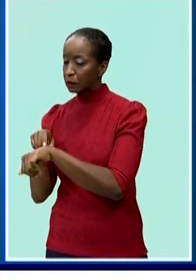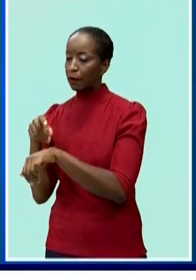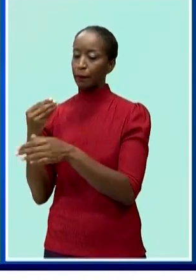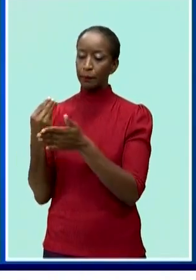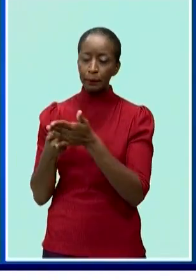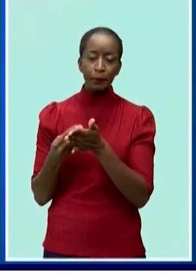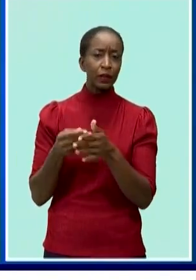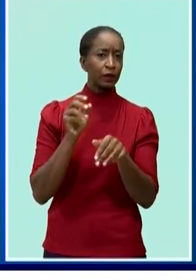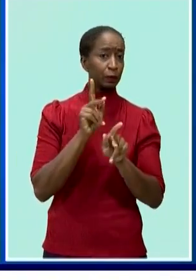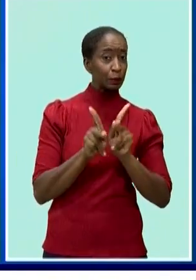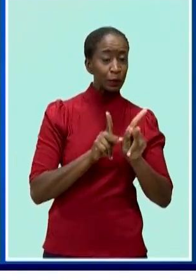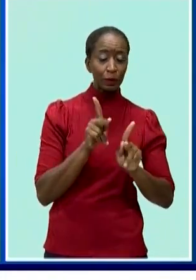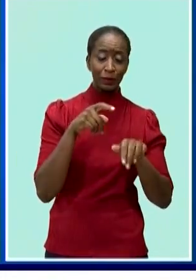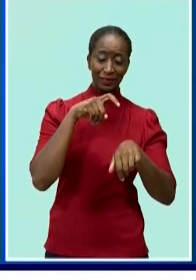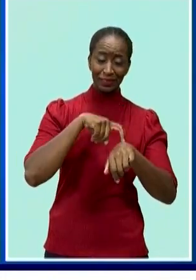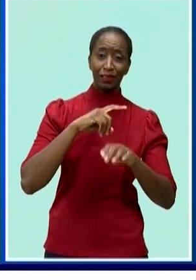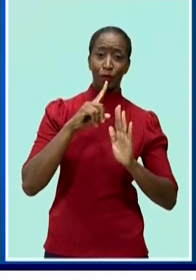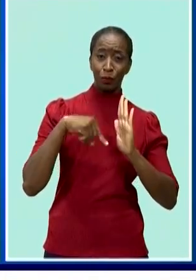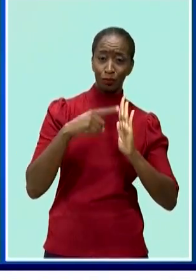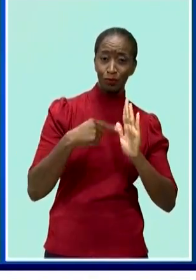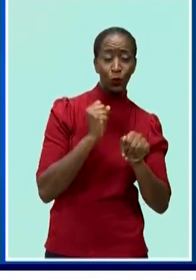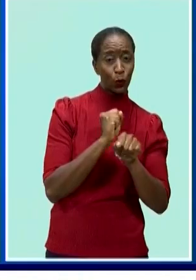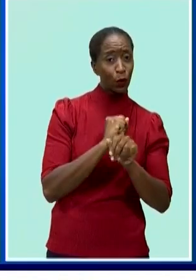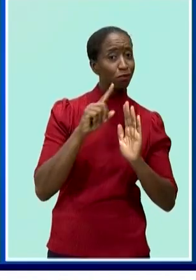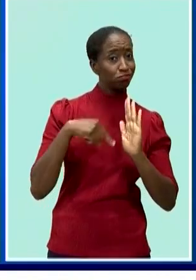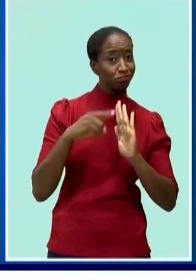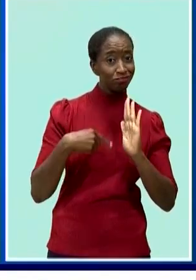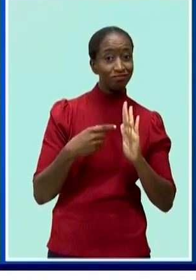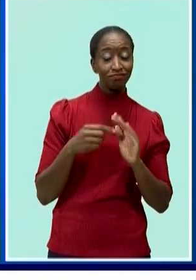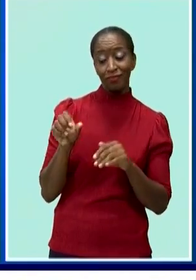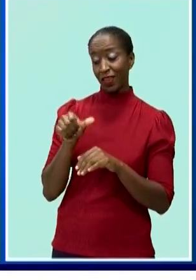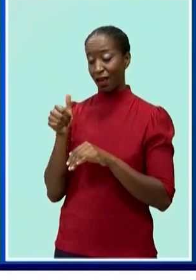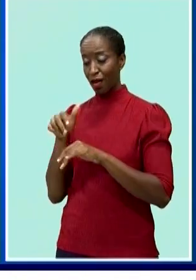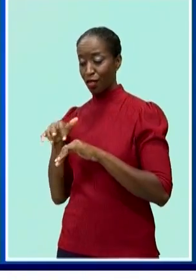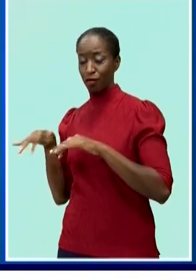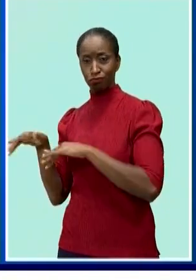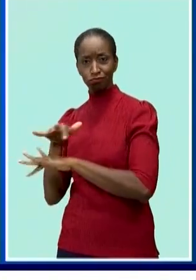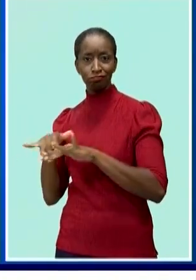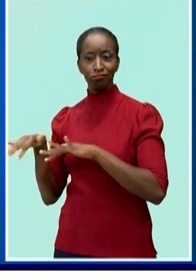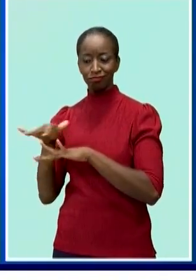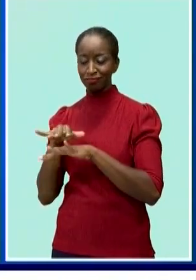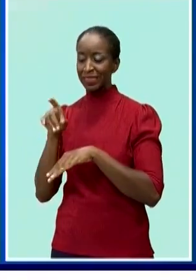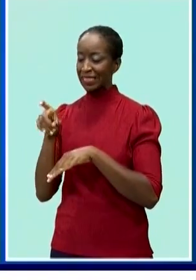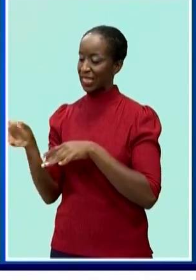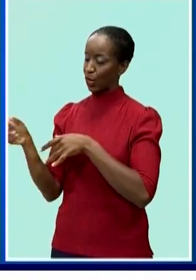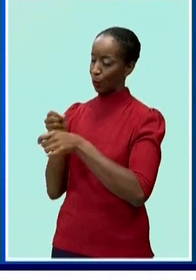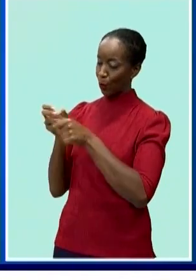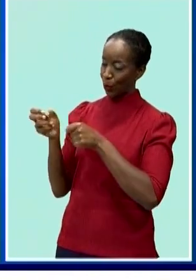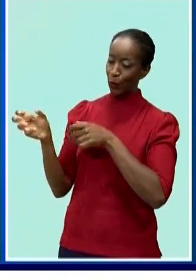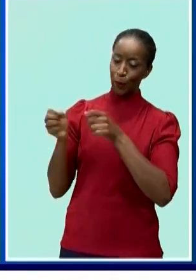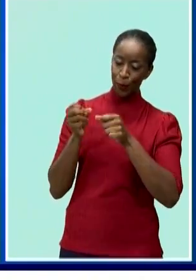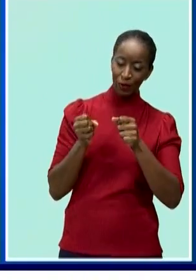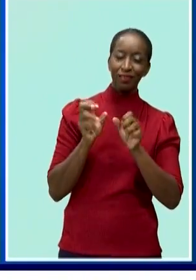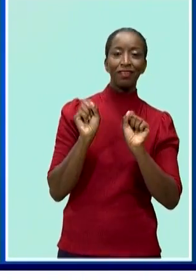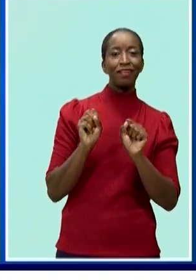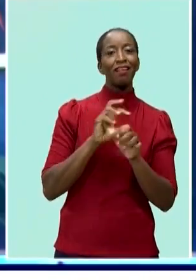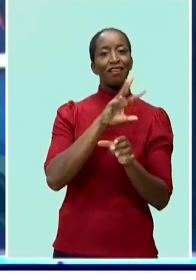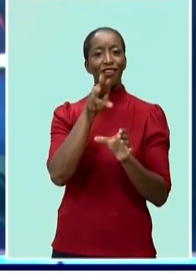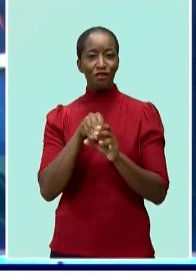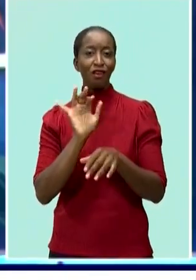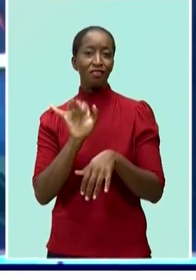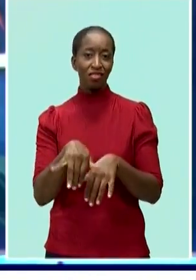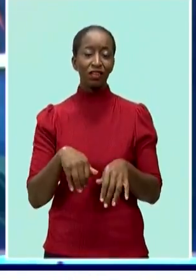the money, has to be diverted from another area that is of priority to Barbados.